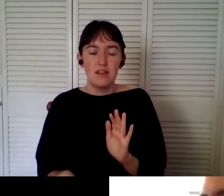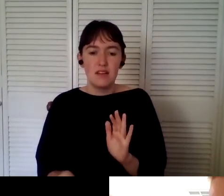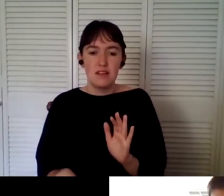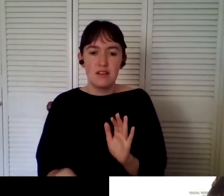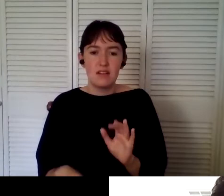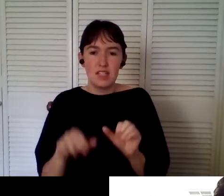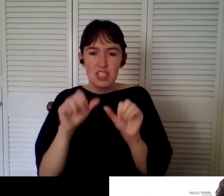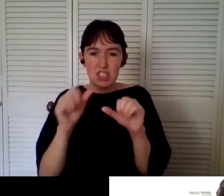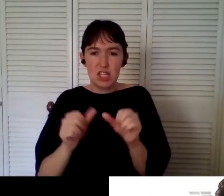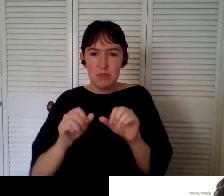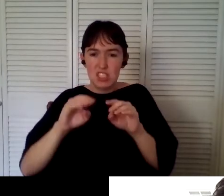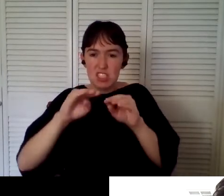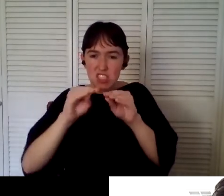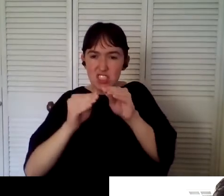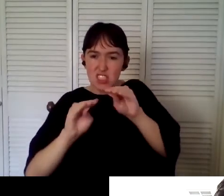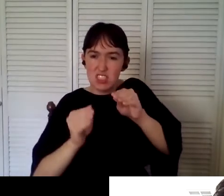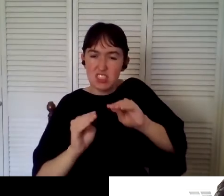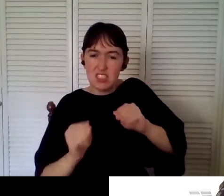point. Maybe.